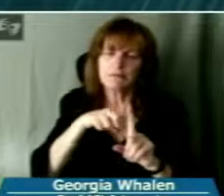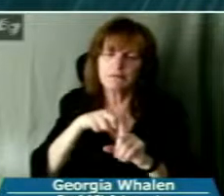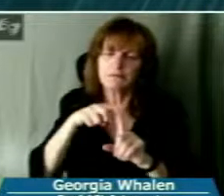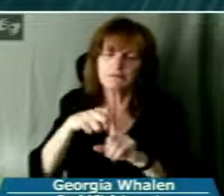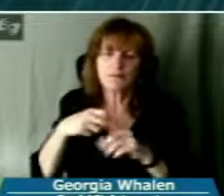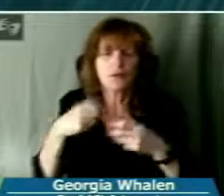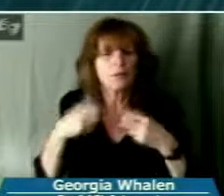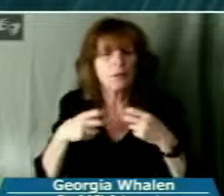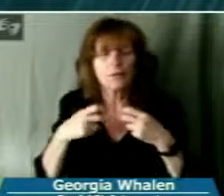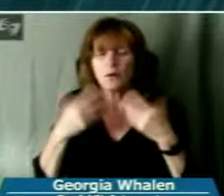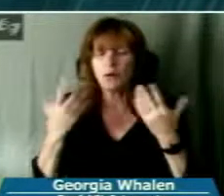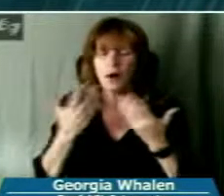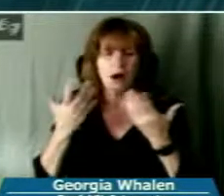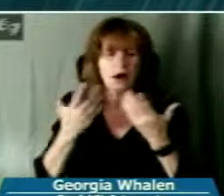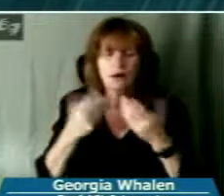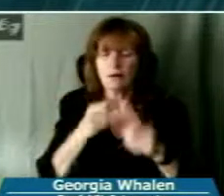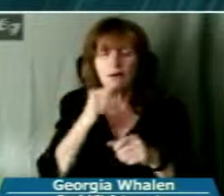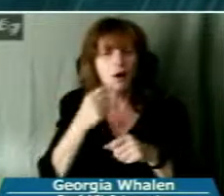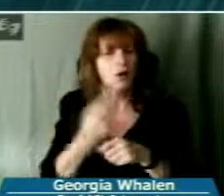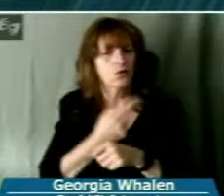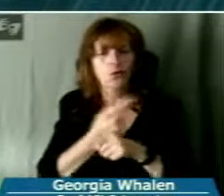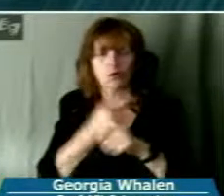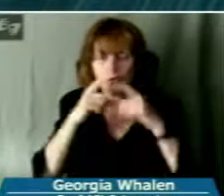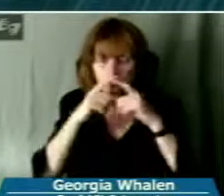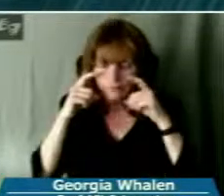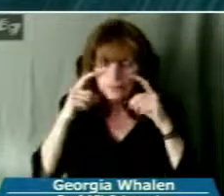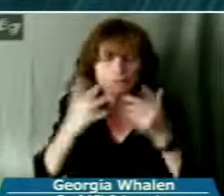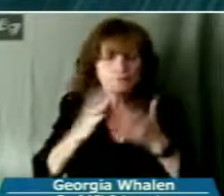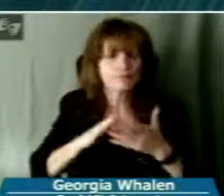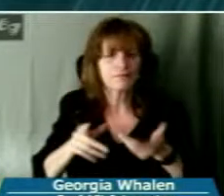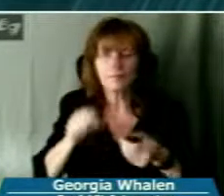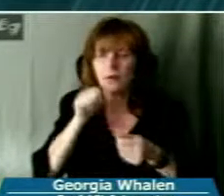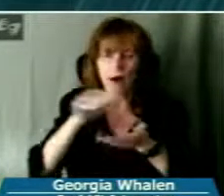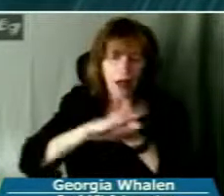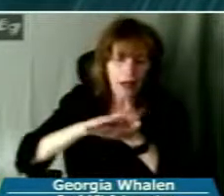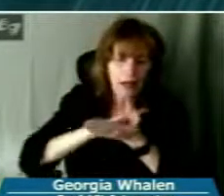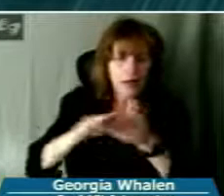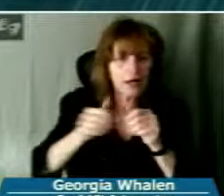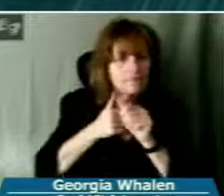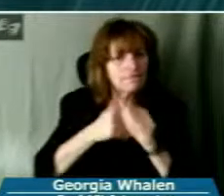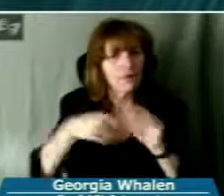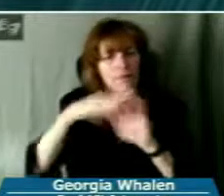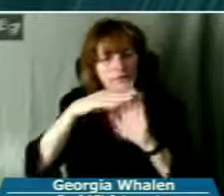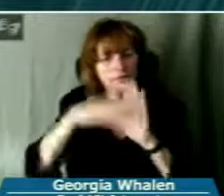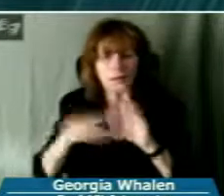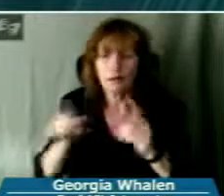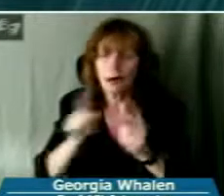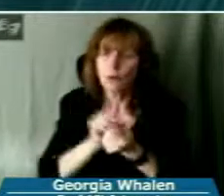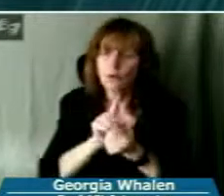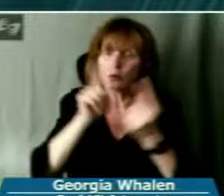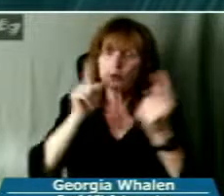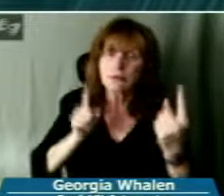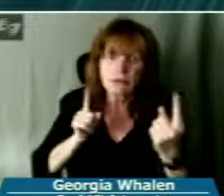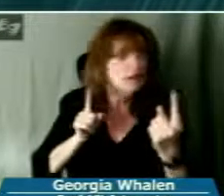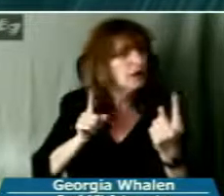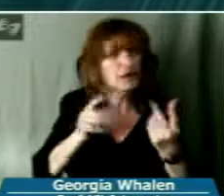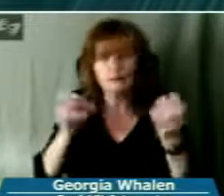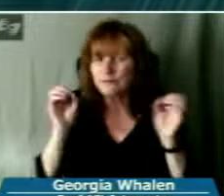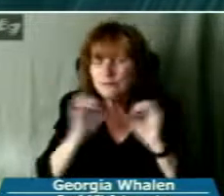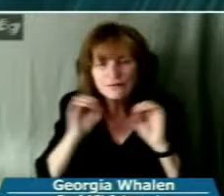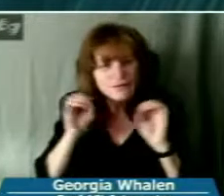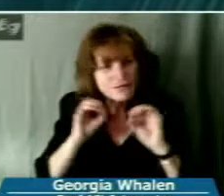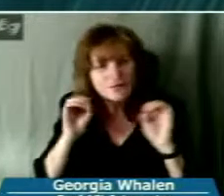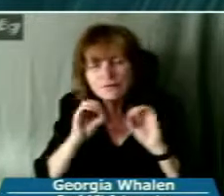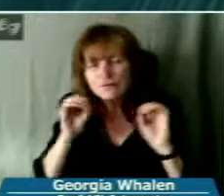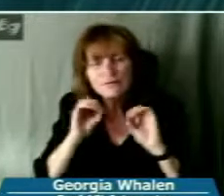Paul's talked about, around compliance with cleaning, issues in terms of physical spacing, so getting that physical distancing for clients,